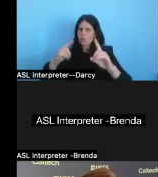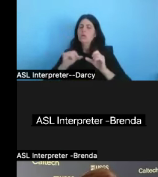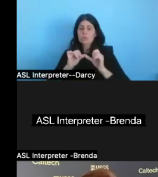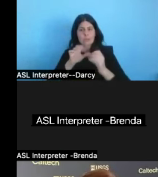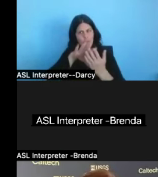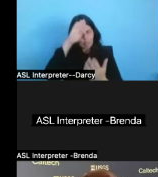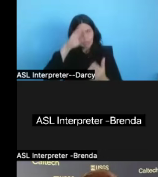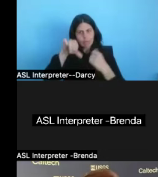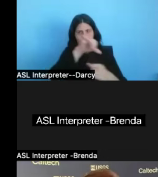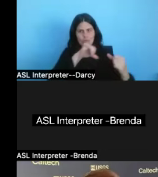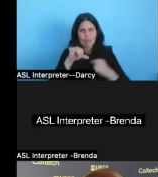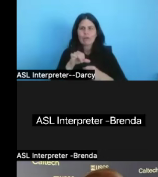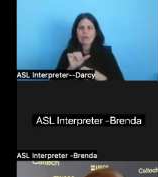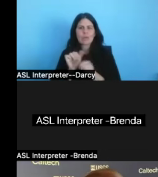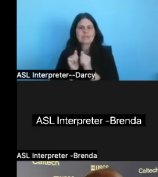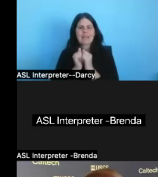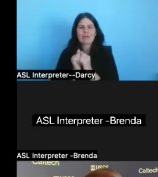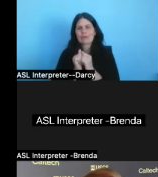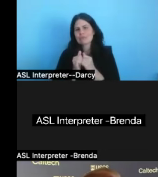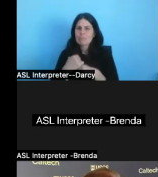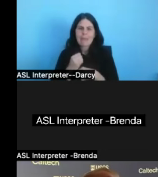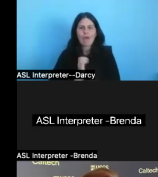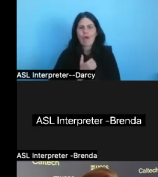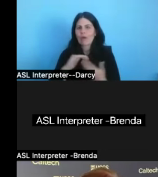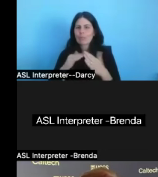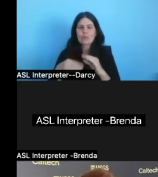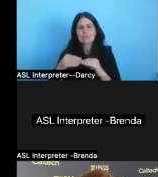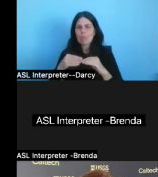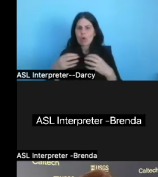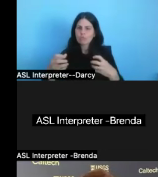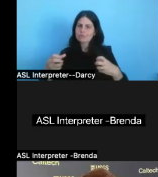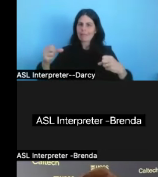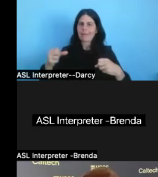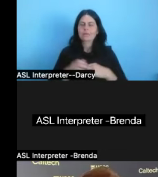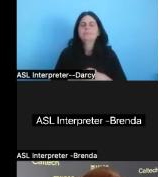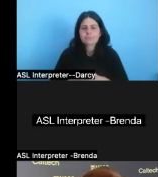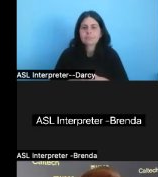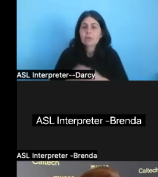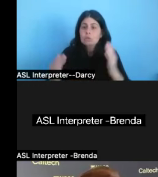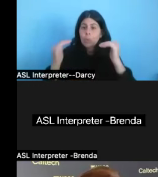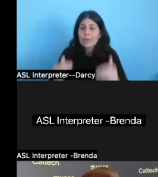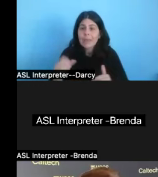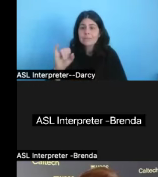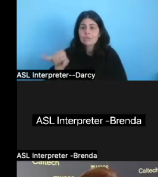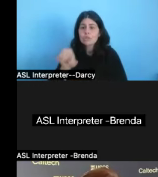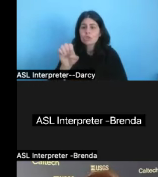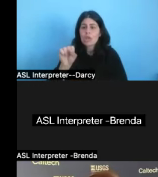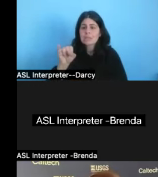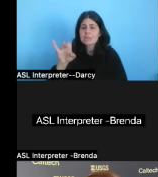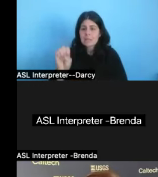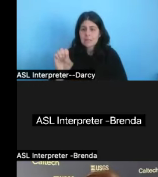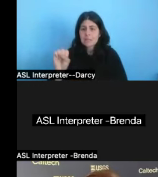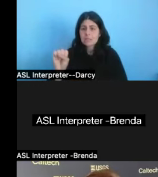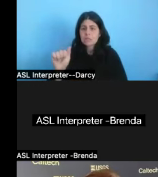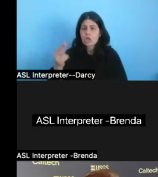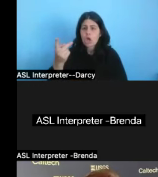work together on making our communities more resilient. So our next speaker is Jessie Saunders, and Jessie is